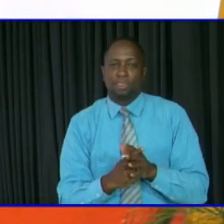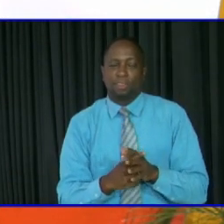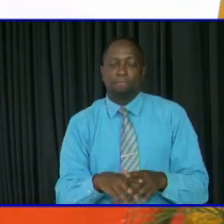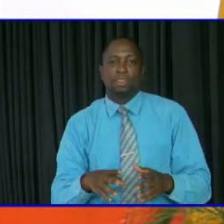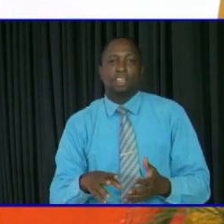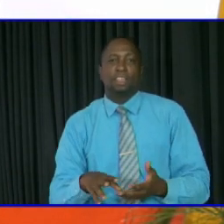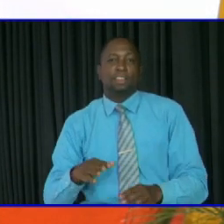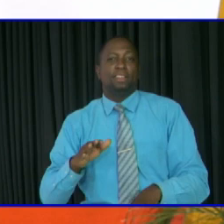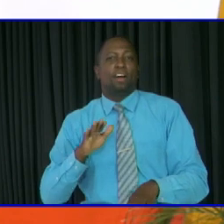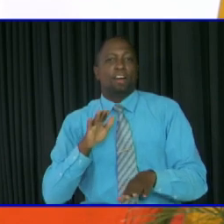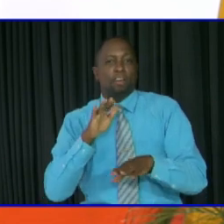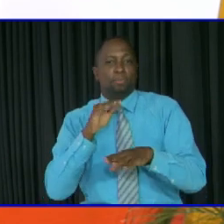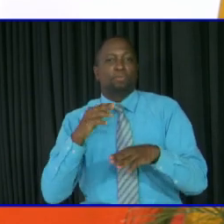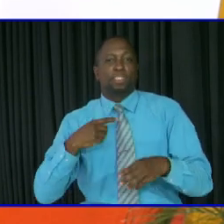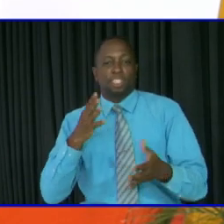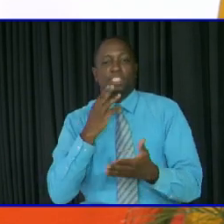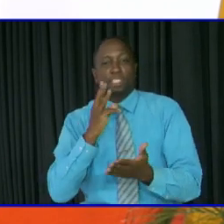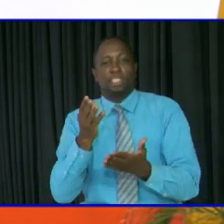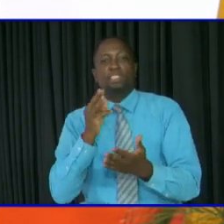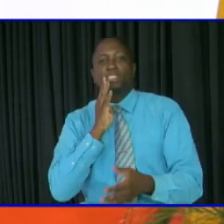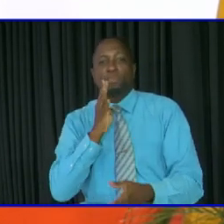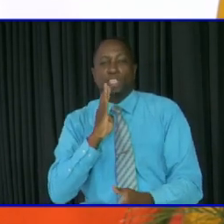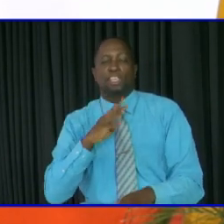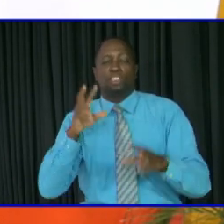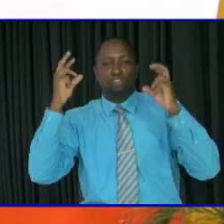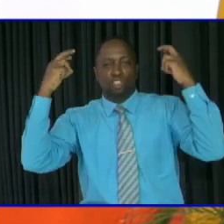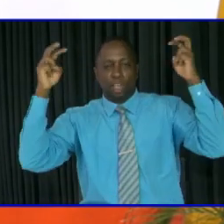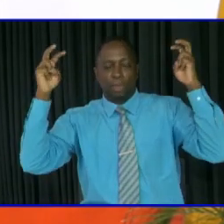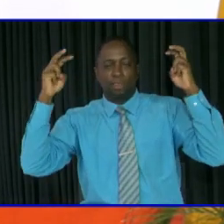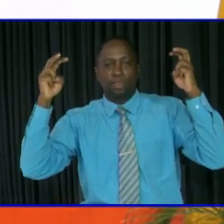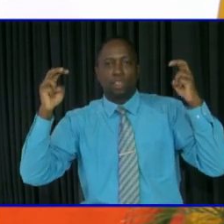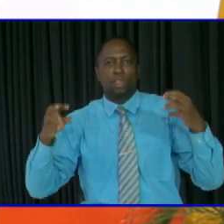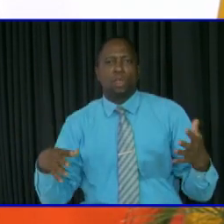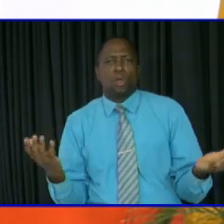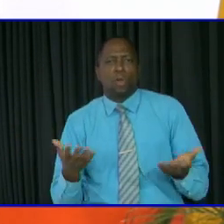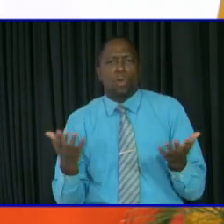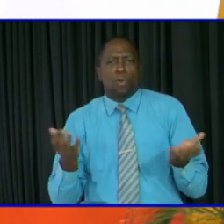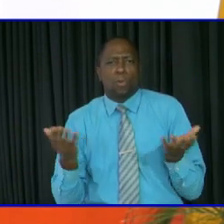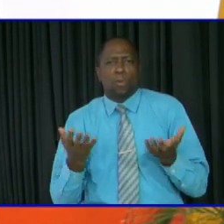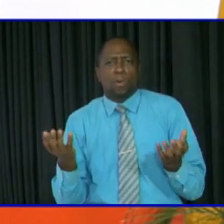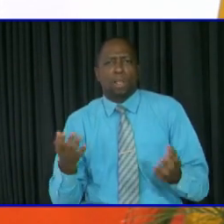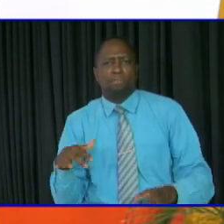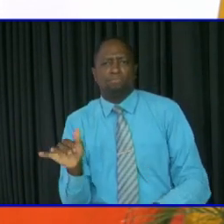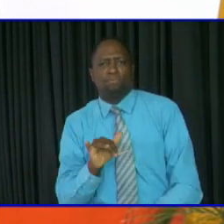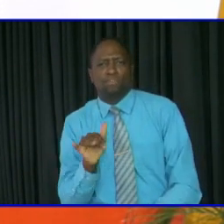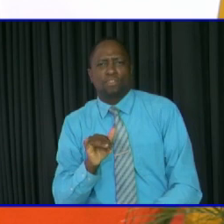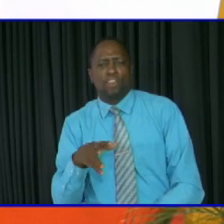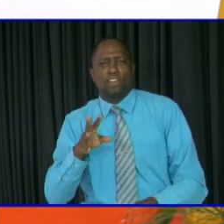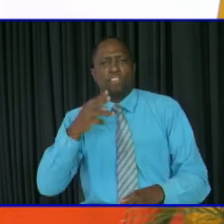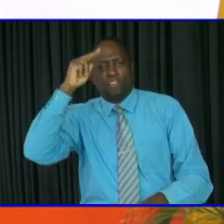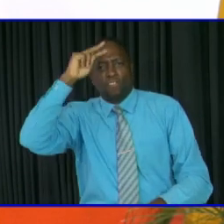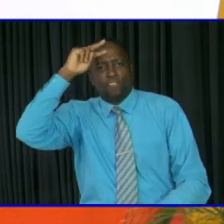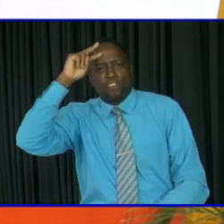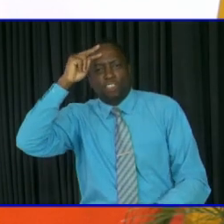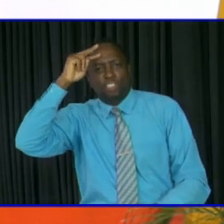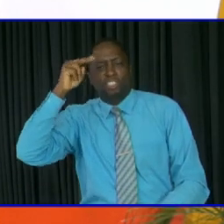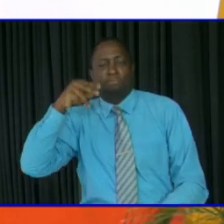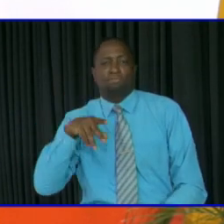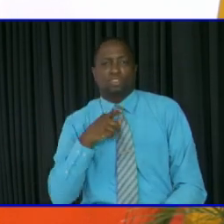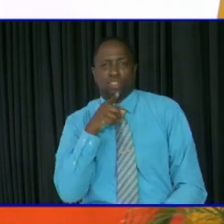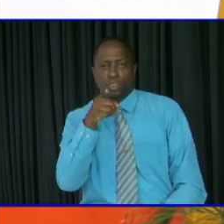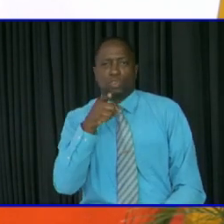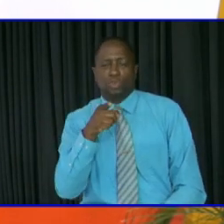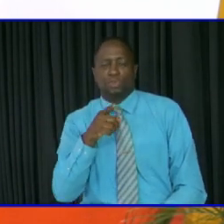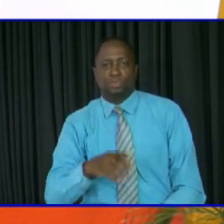moments on the subject: what kind of virgin are you? What kind